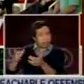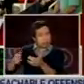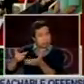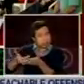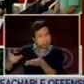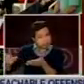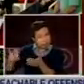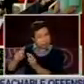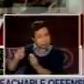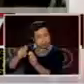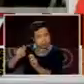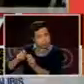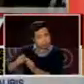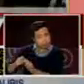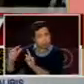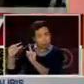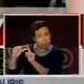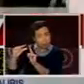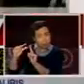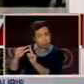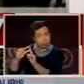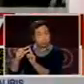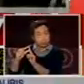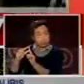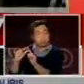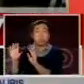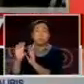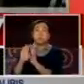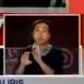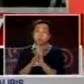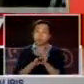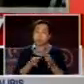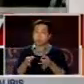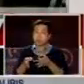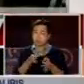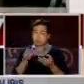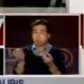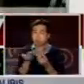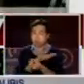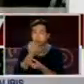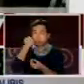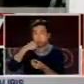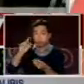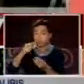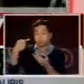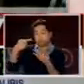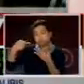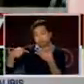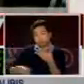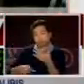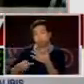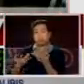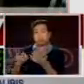the specific words fall. The Constitution provides that the impeachable offenses are culpable violation